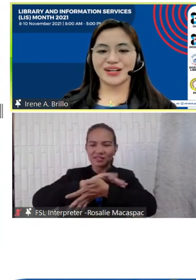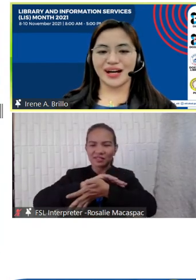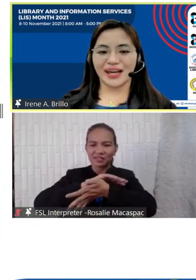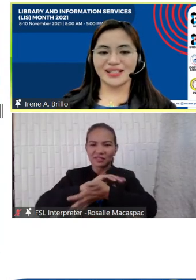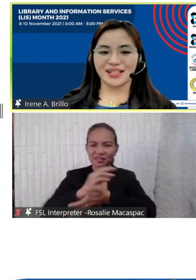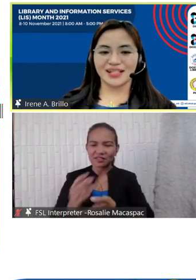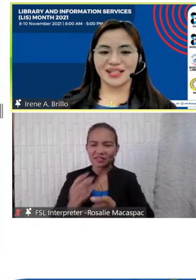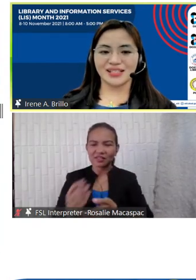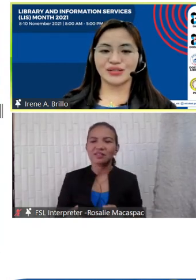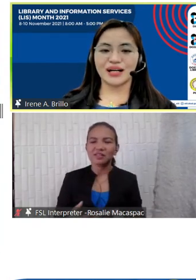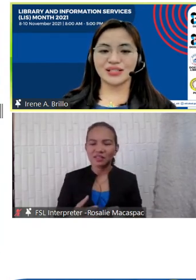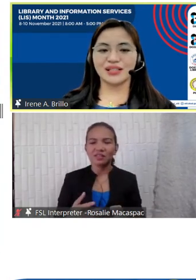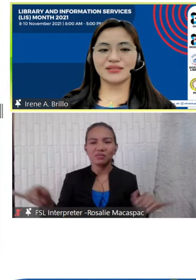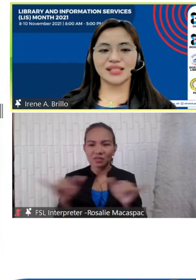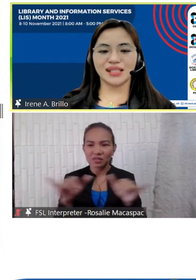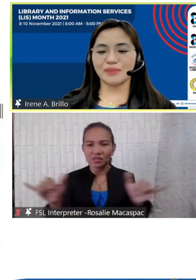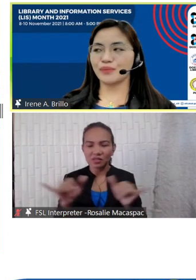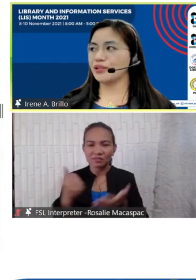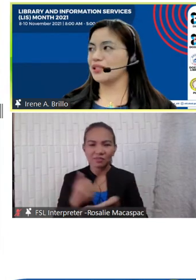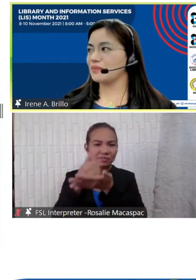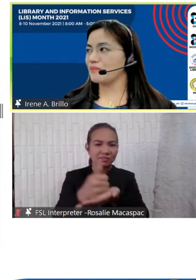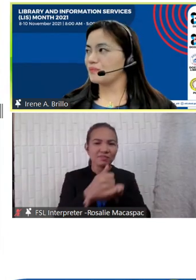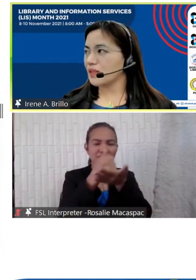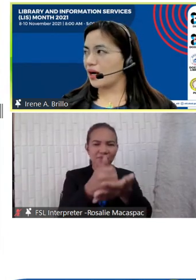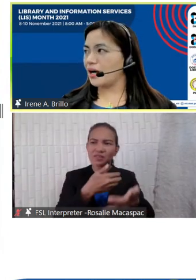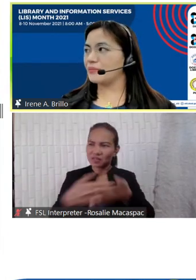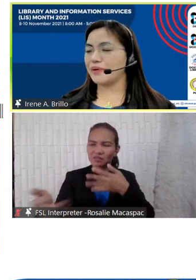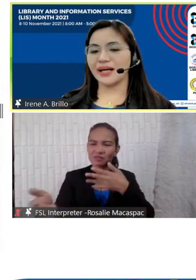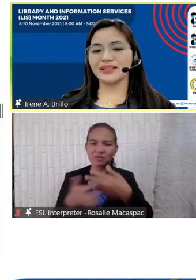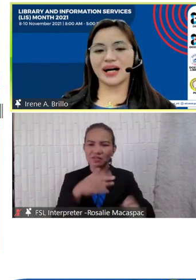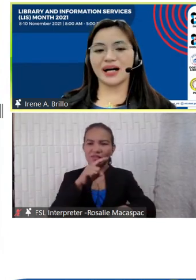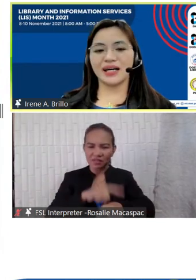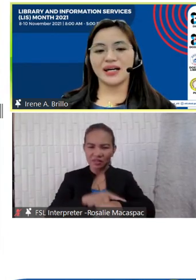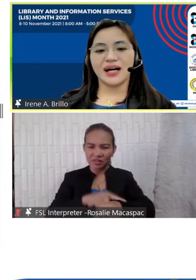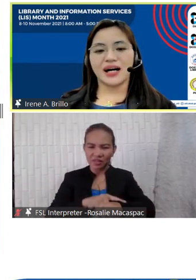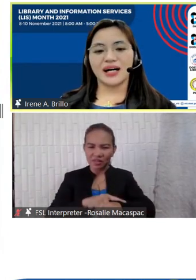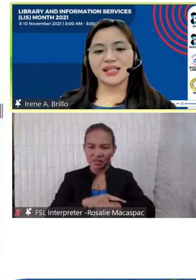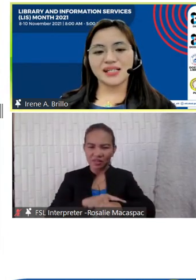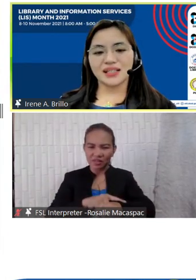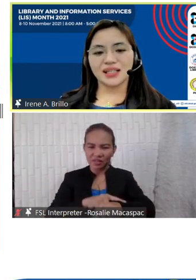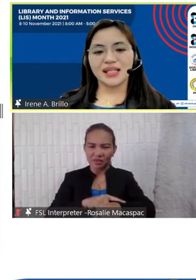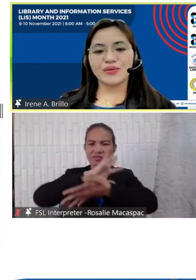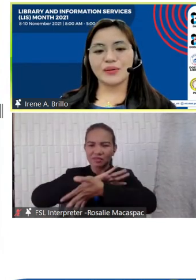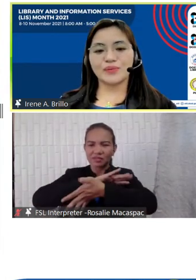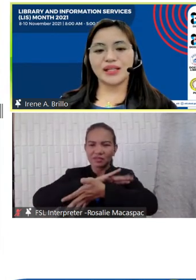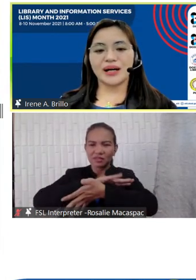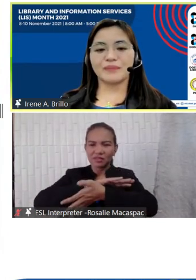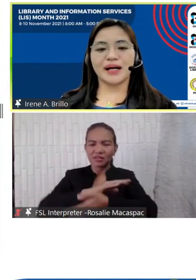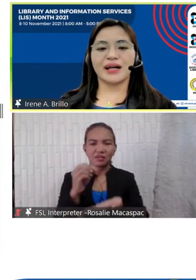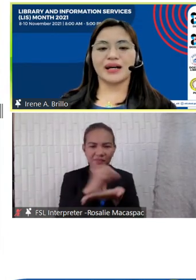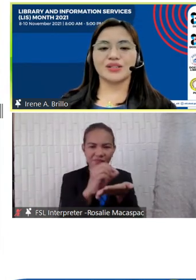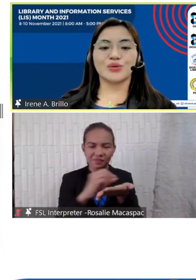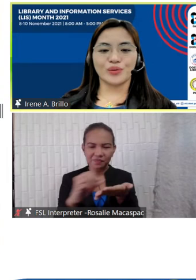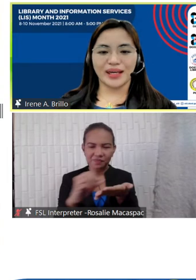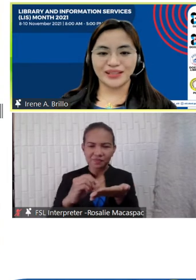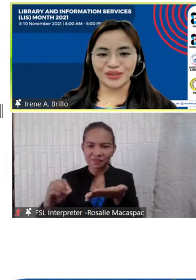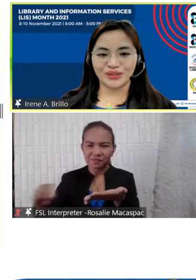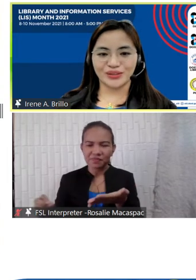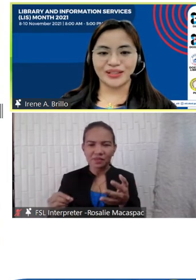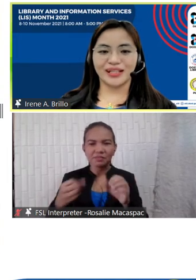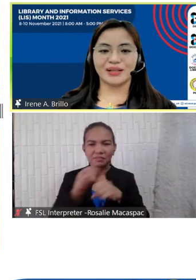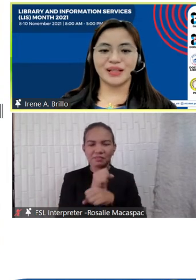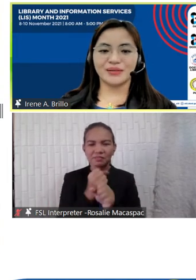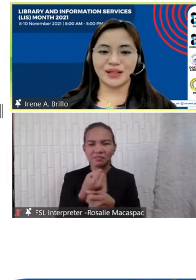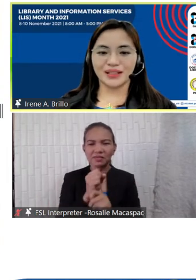this crisis. So actually, yung essay po ni Brent ay ginawa po niyang parang